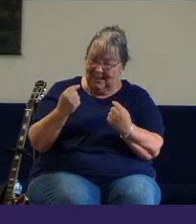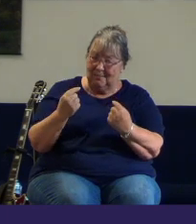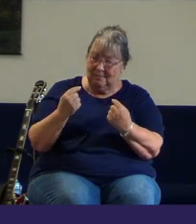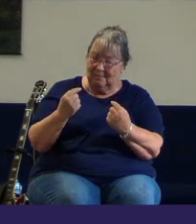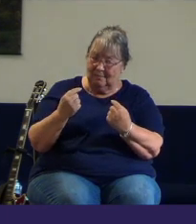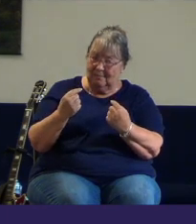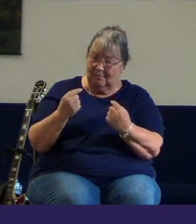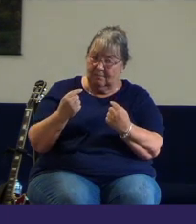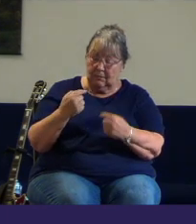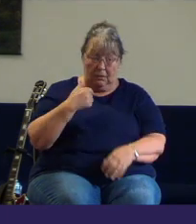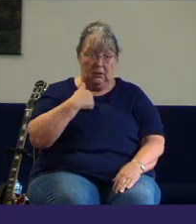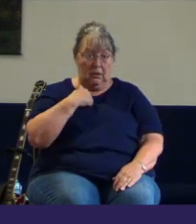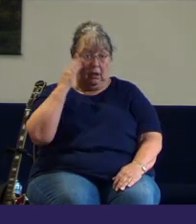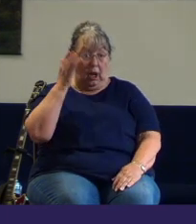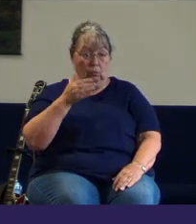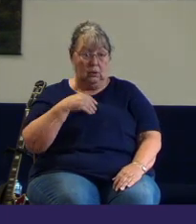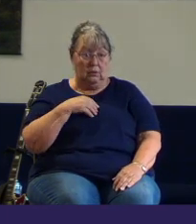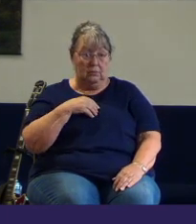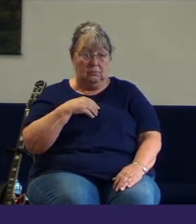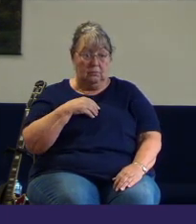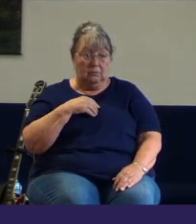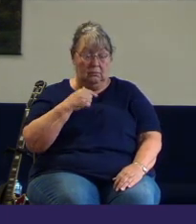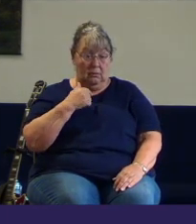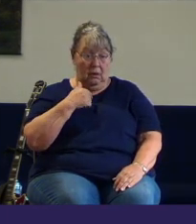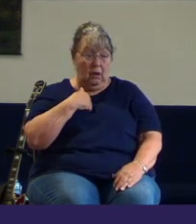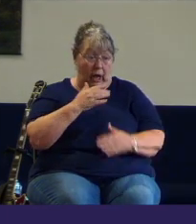I would. I did with my mom.